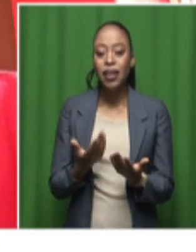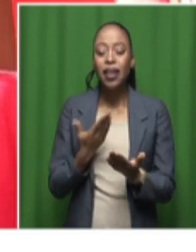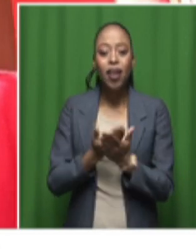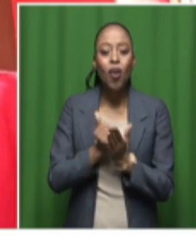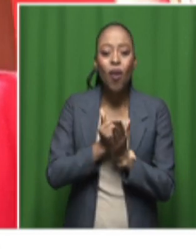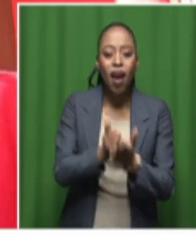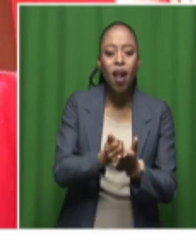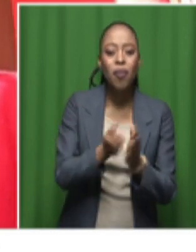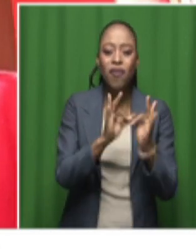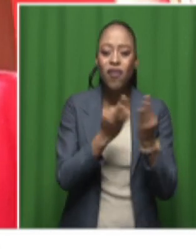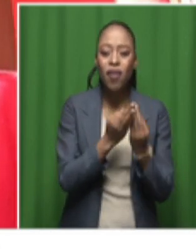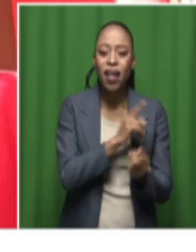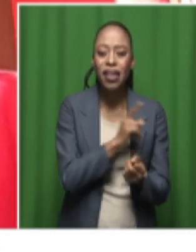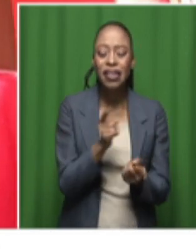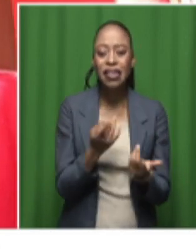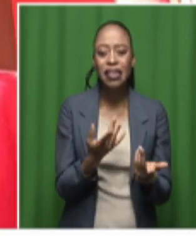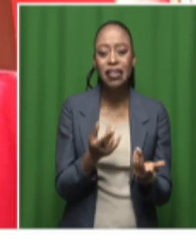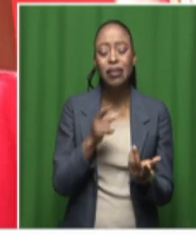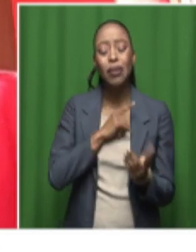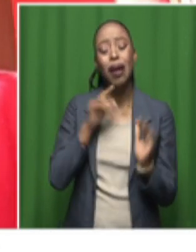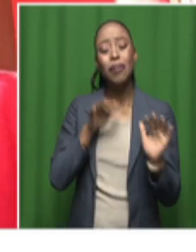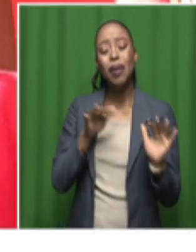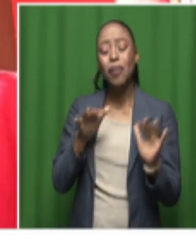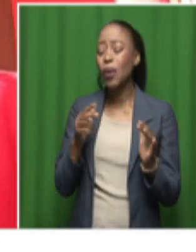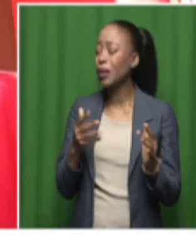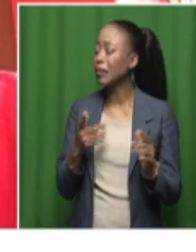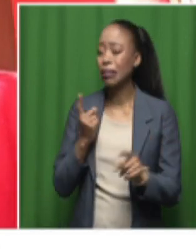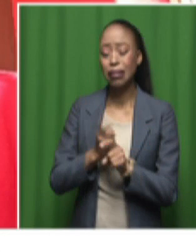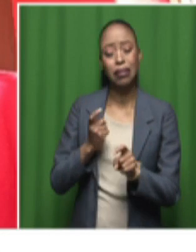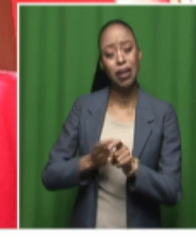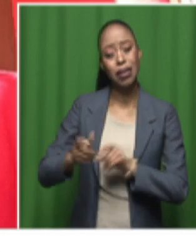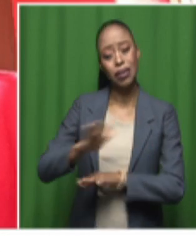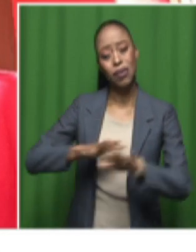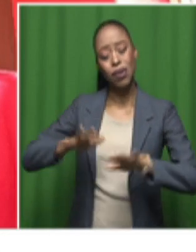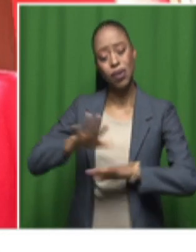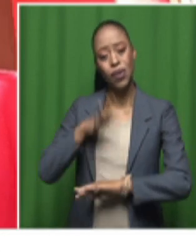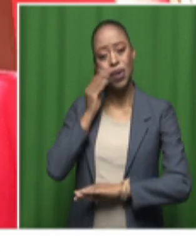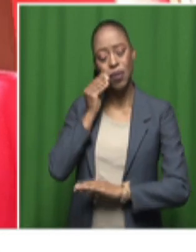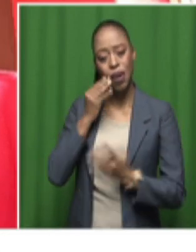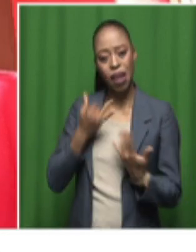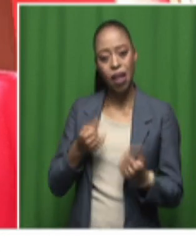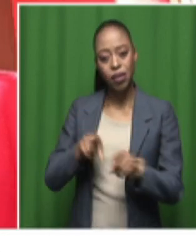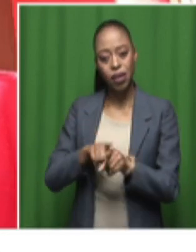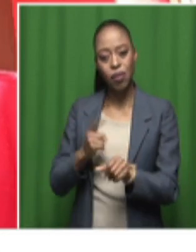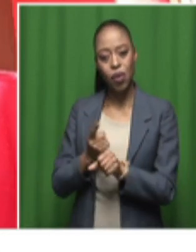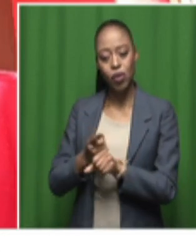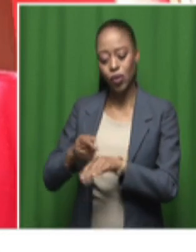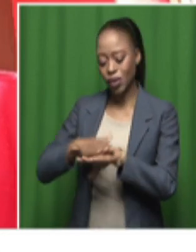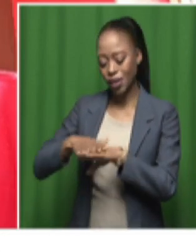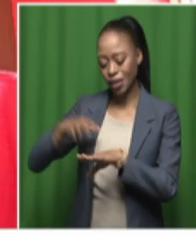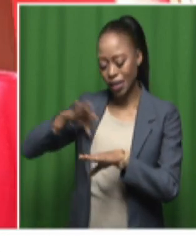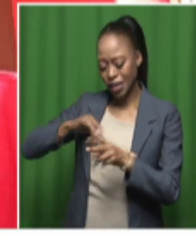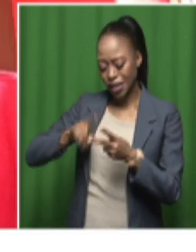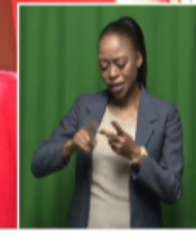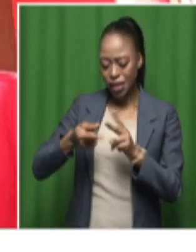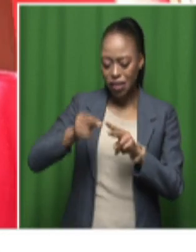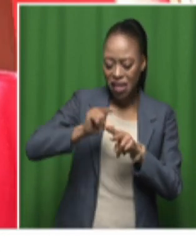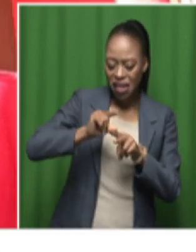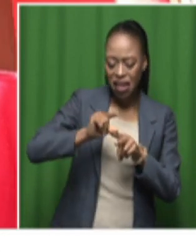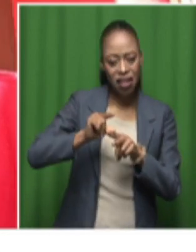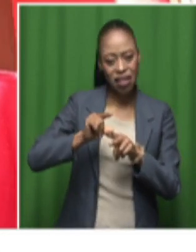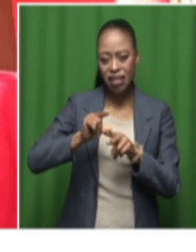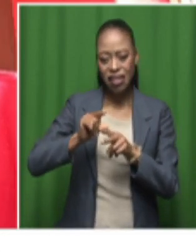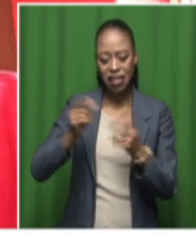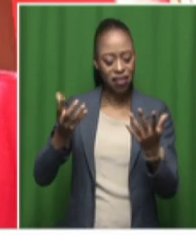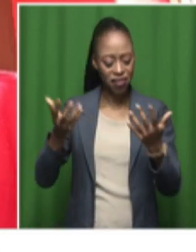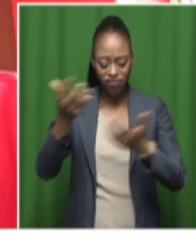households? Because people are in a very difficult situation, and when we look at the minimum wage and increases, they're just